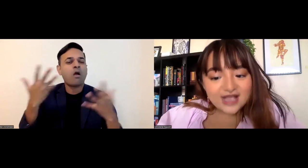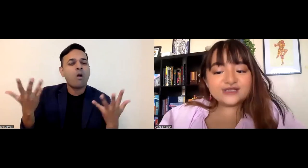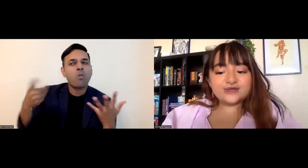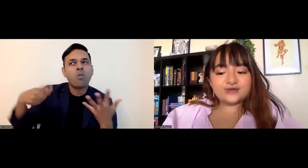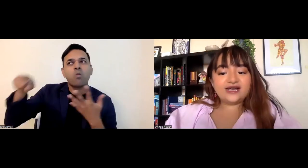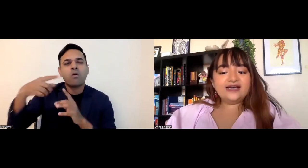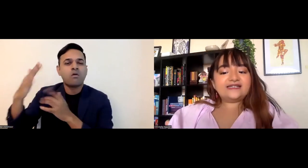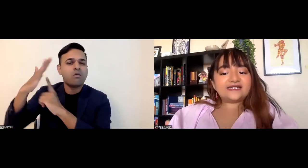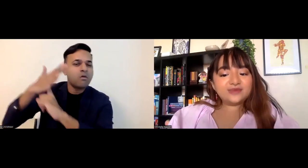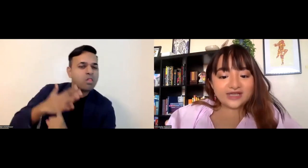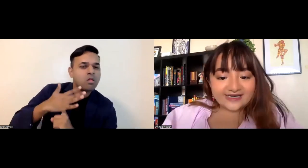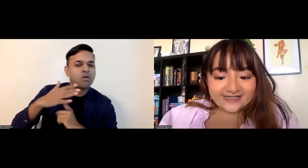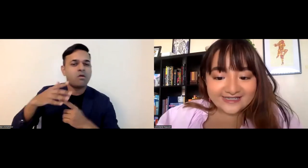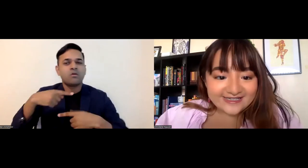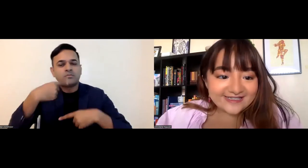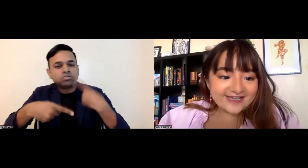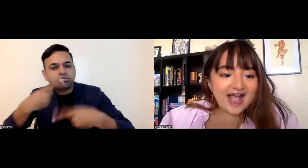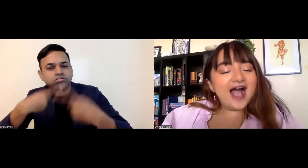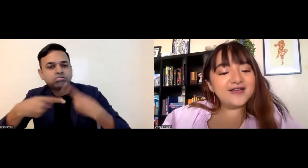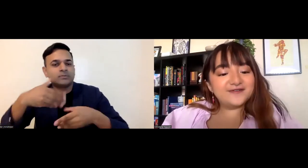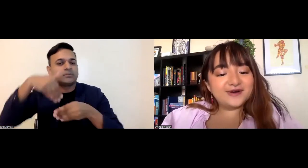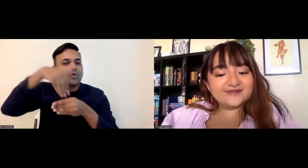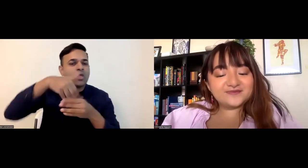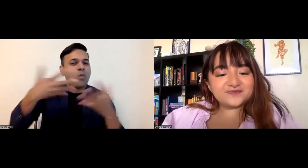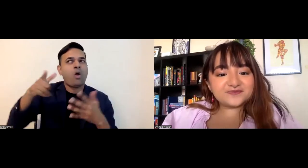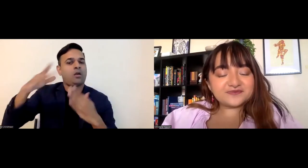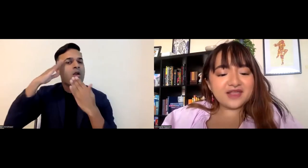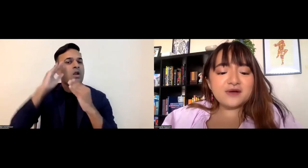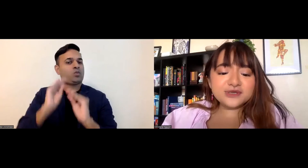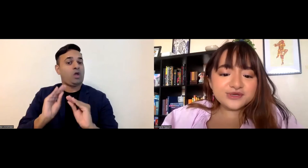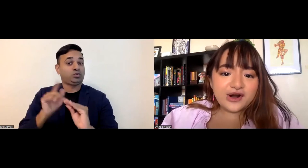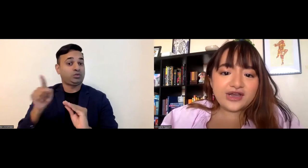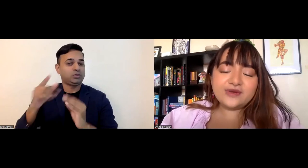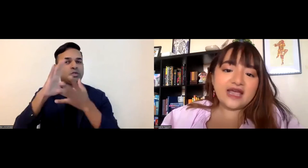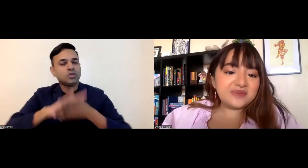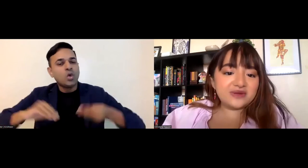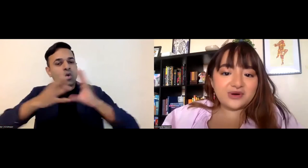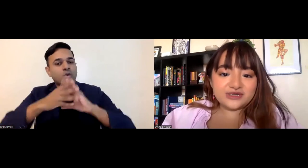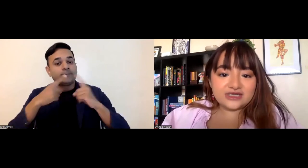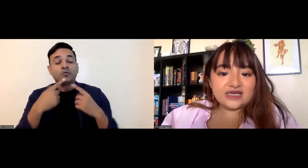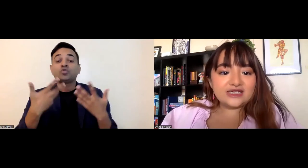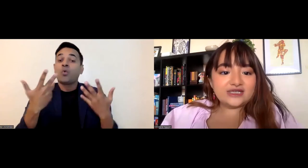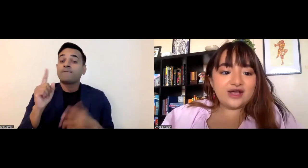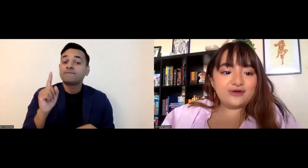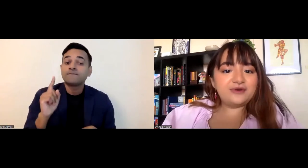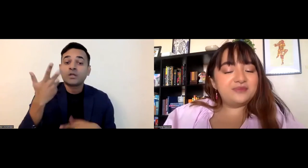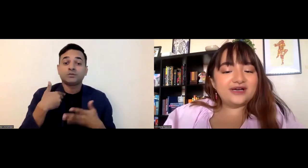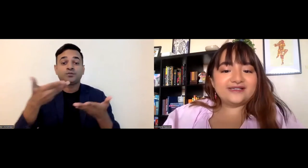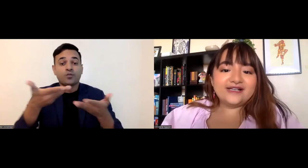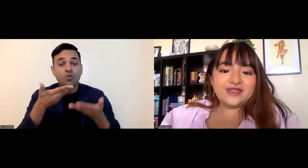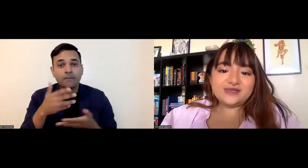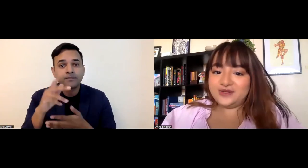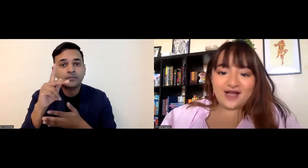Marcus, Surya, and Timulin. Hi, everyone. I'm so sorry we can't be in person together,